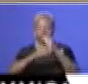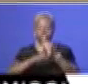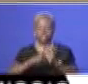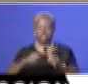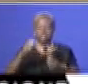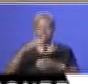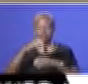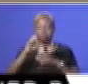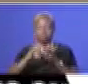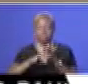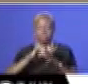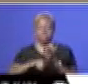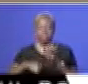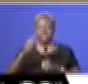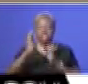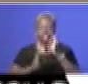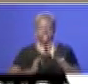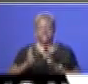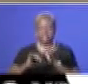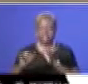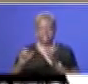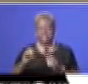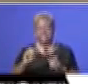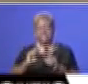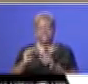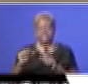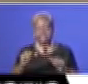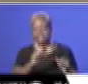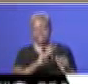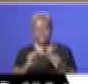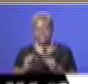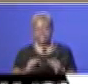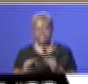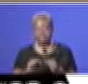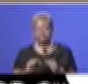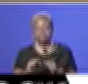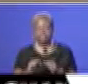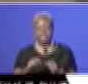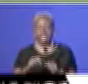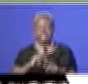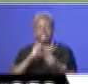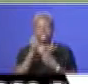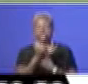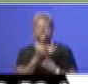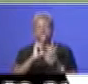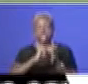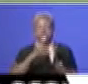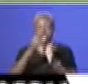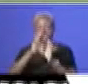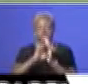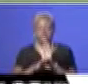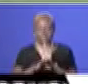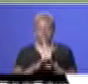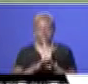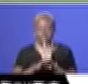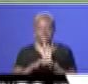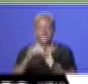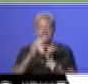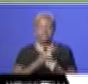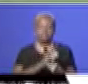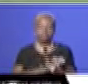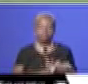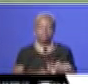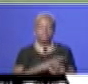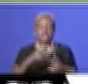justice system, marginalized groups, and social justice, all leading to real policy amendments in the Bahamas and improvements